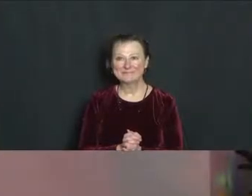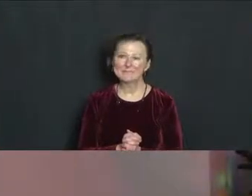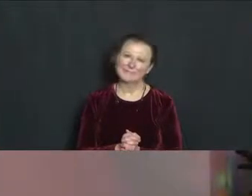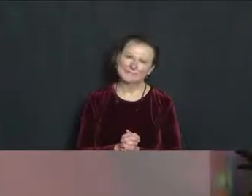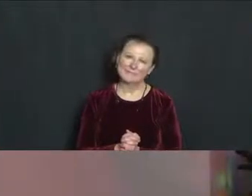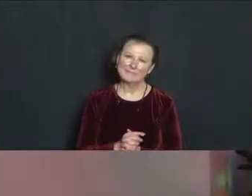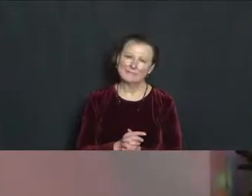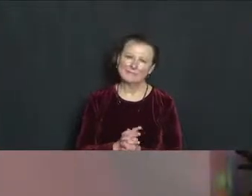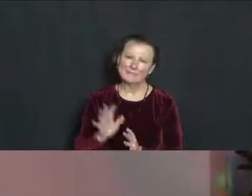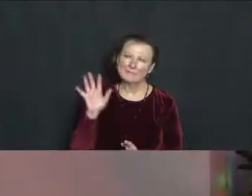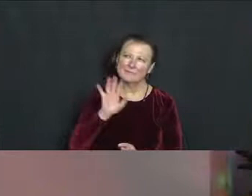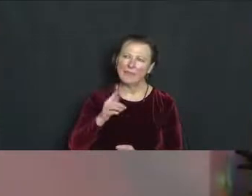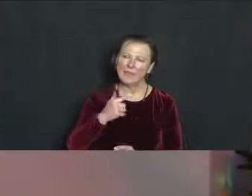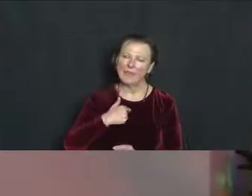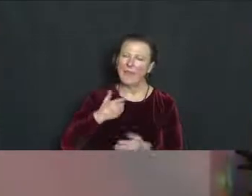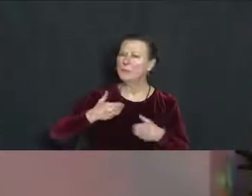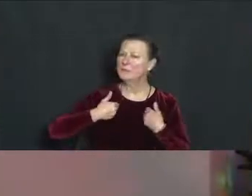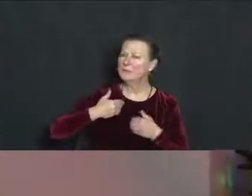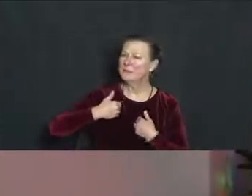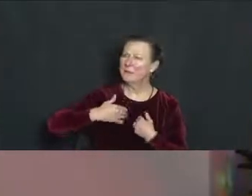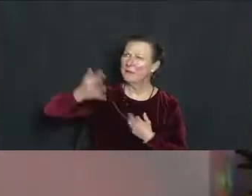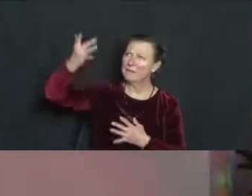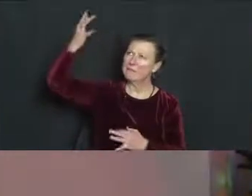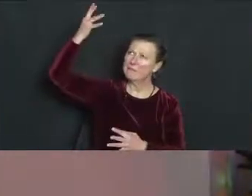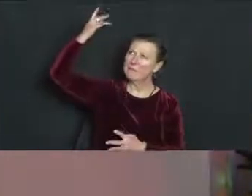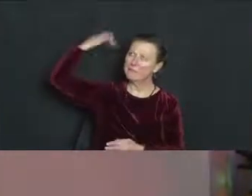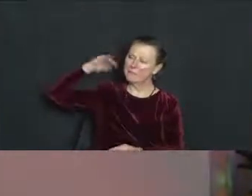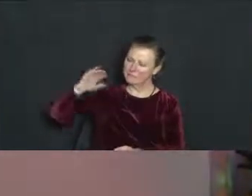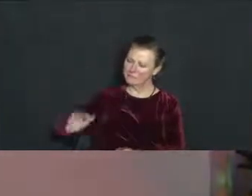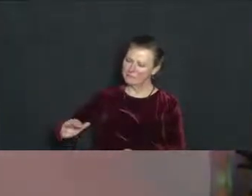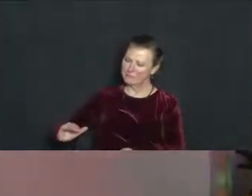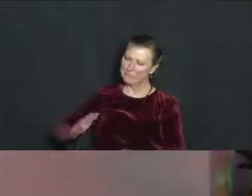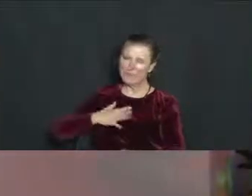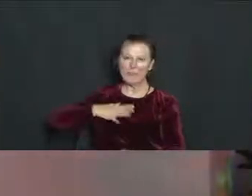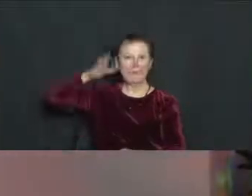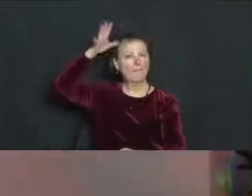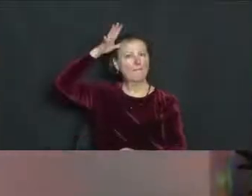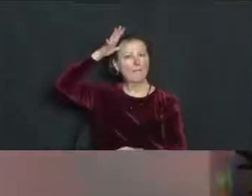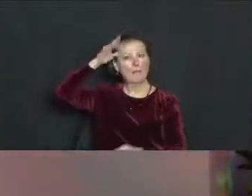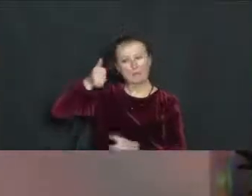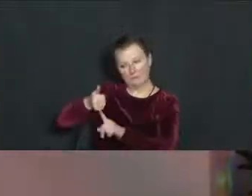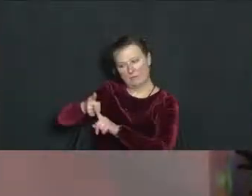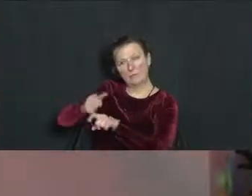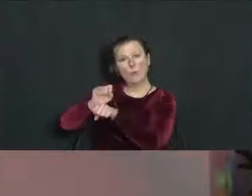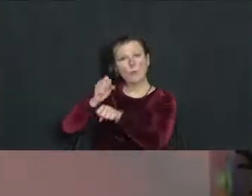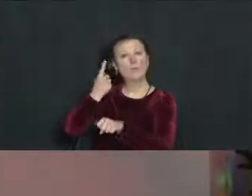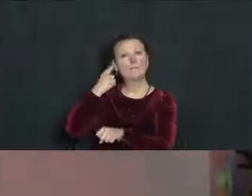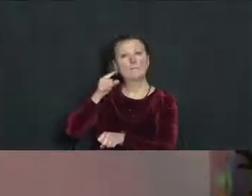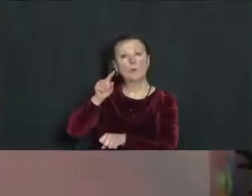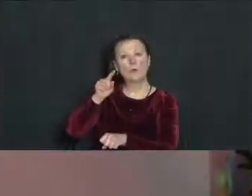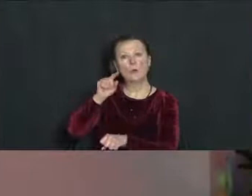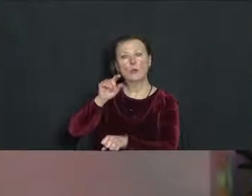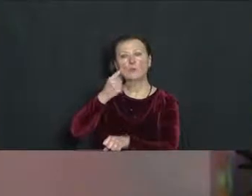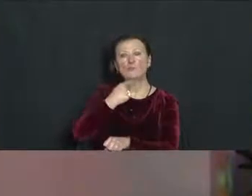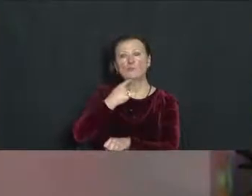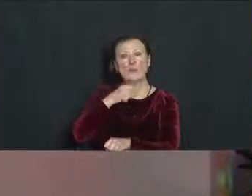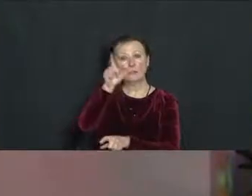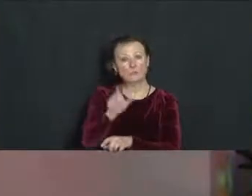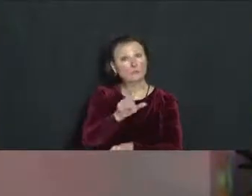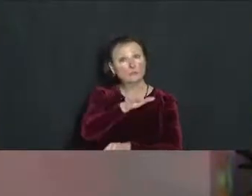When I was but a young lad, my father, who worked for the Red Cross, the International Red Cross, he got stationed